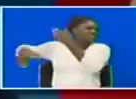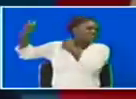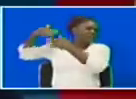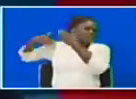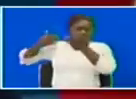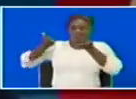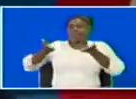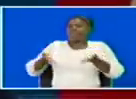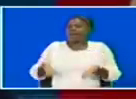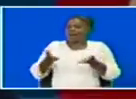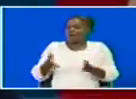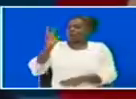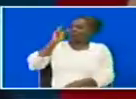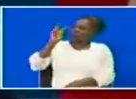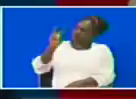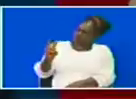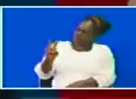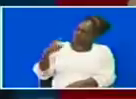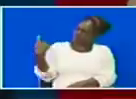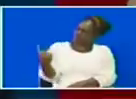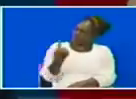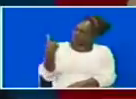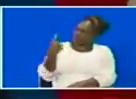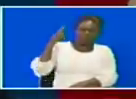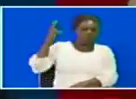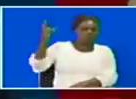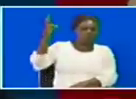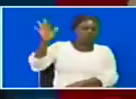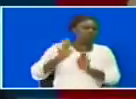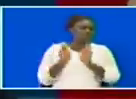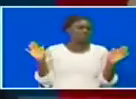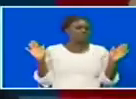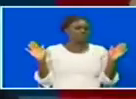and now we are looking only to the